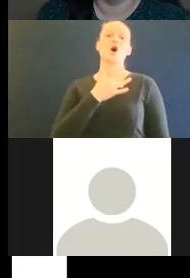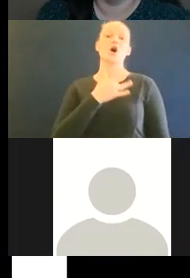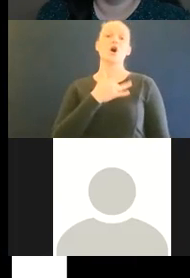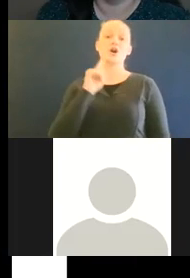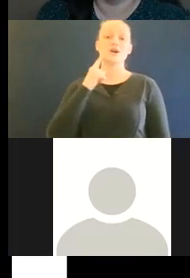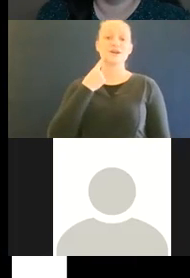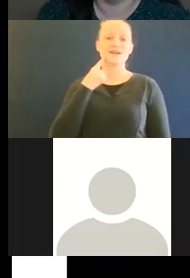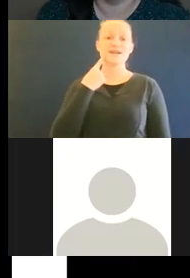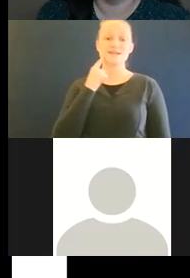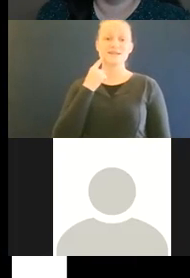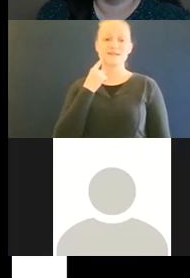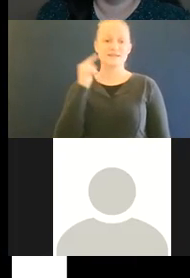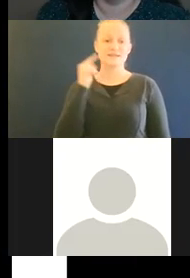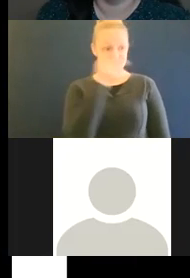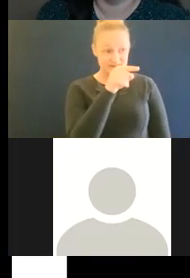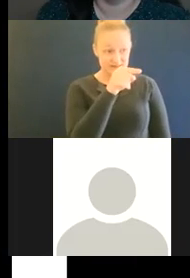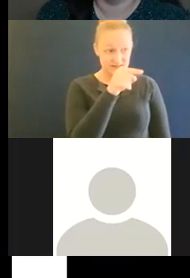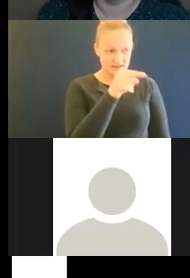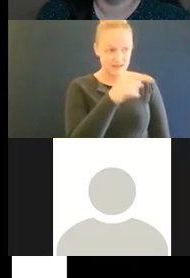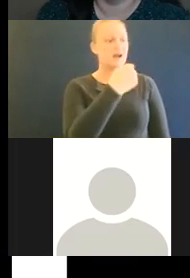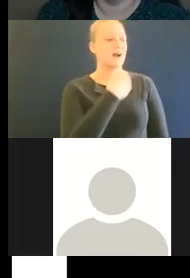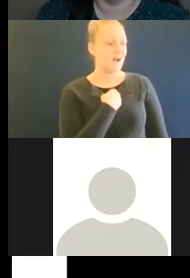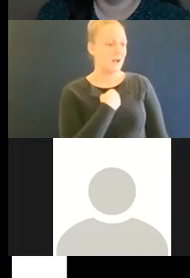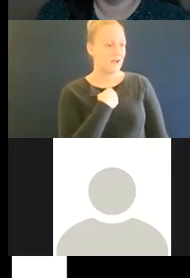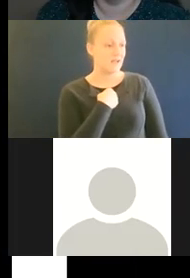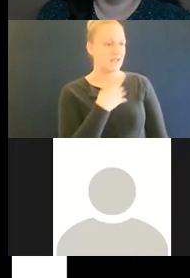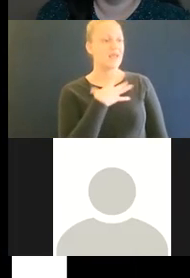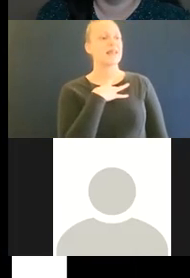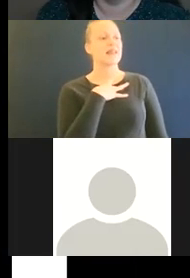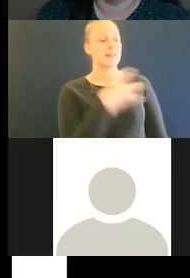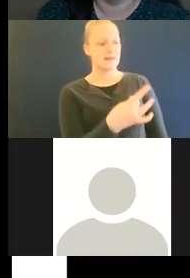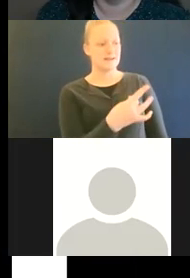Eliana, I like eat